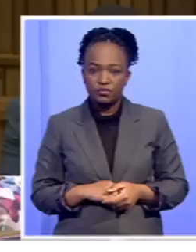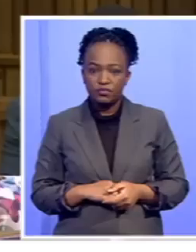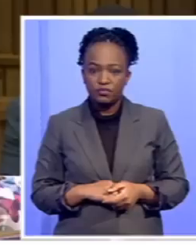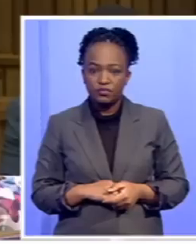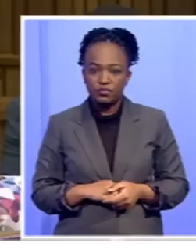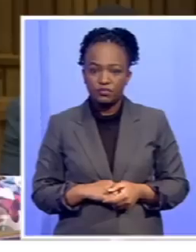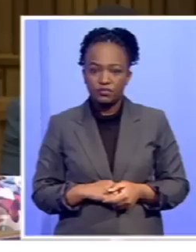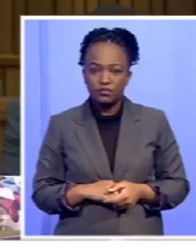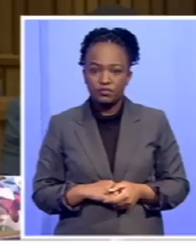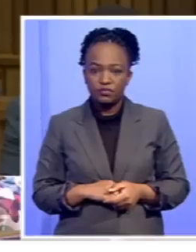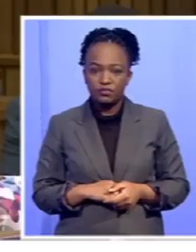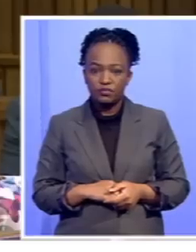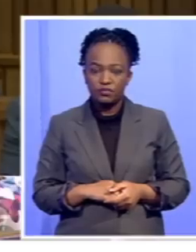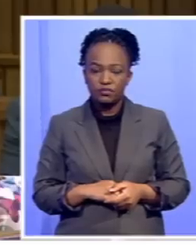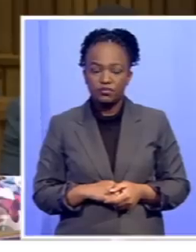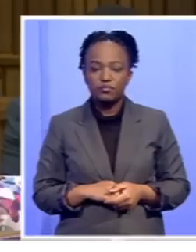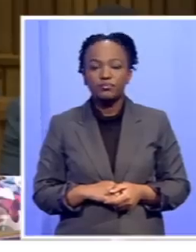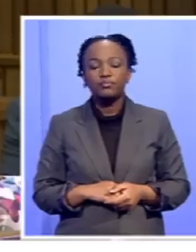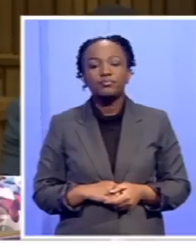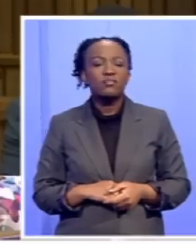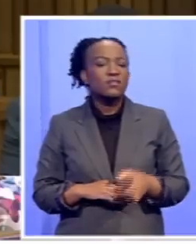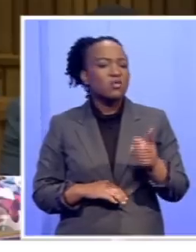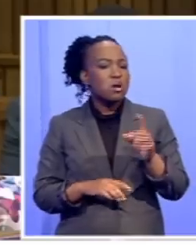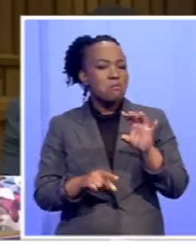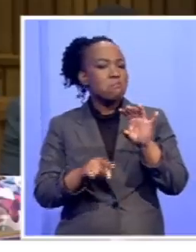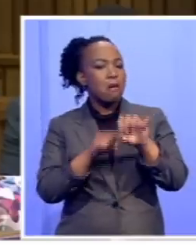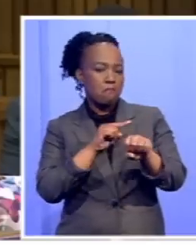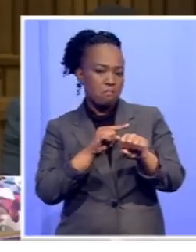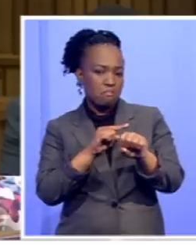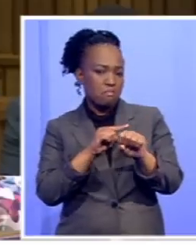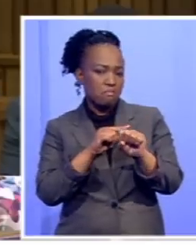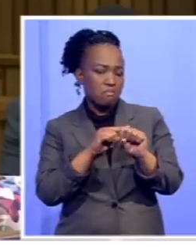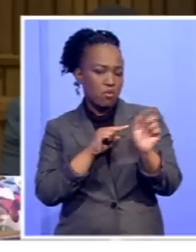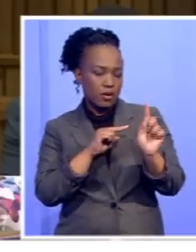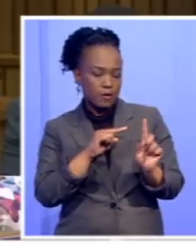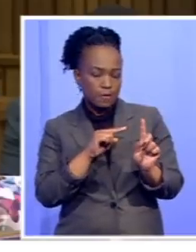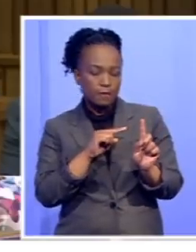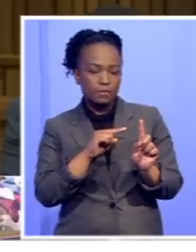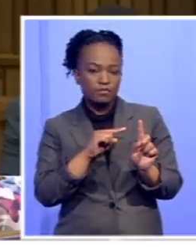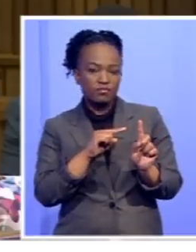heinous discovery is that Your Lordship, that they've appeared